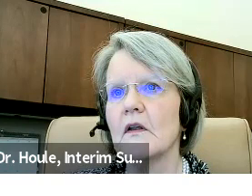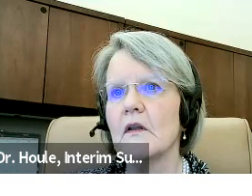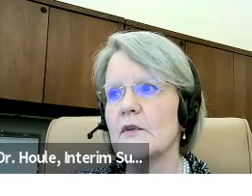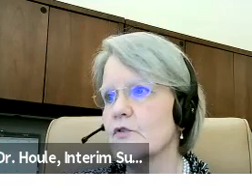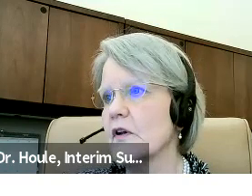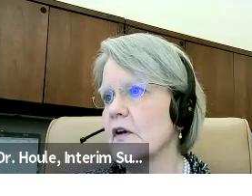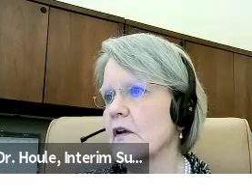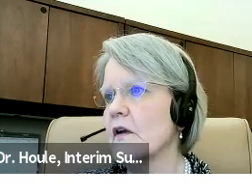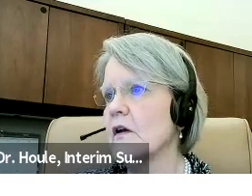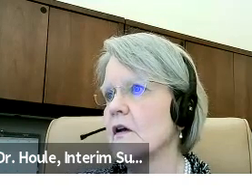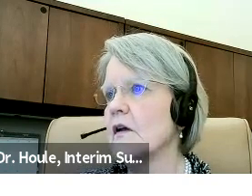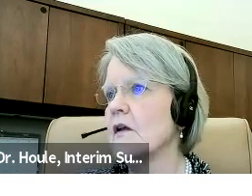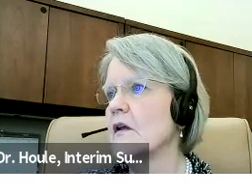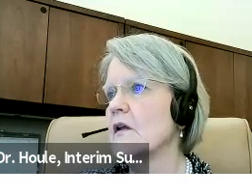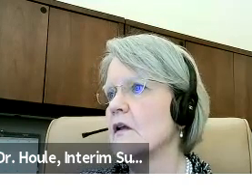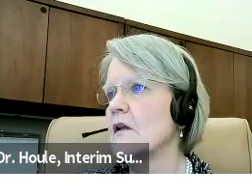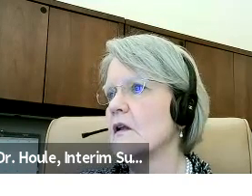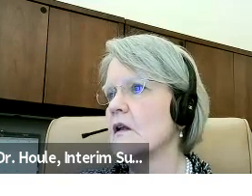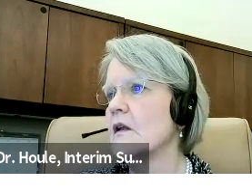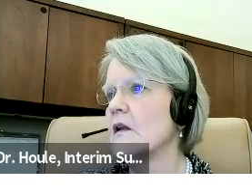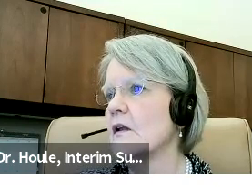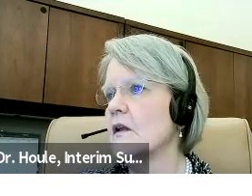Okay, let me try